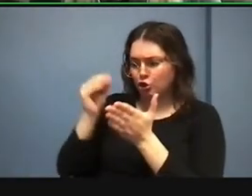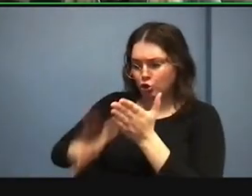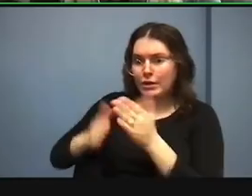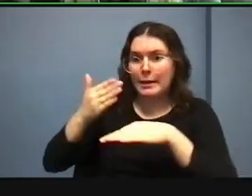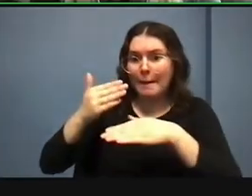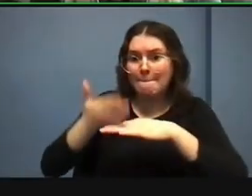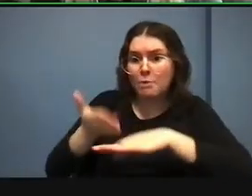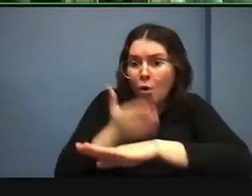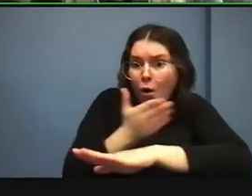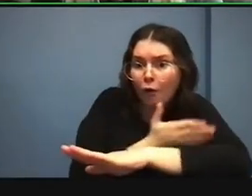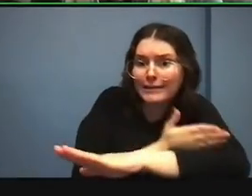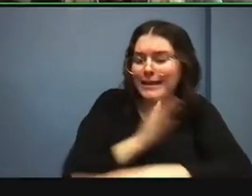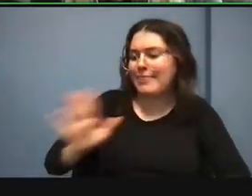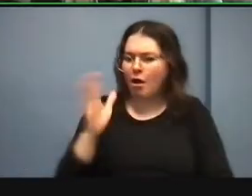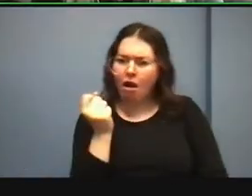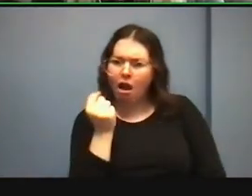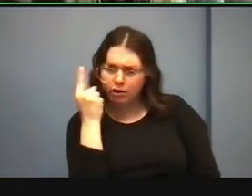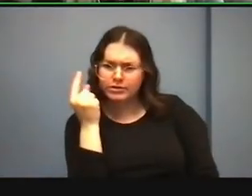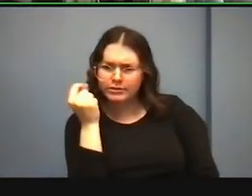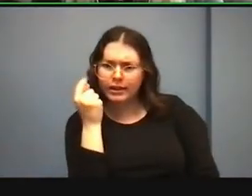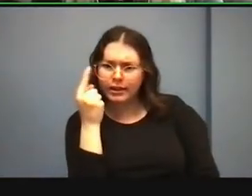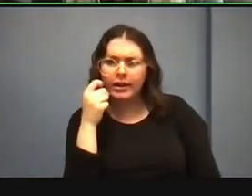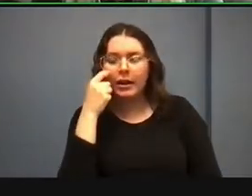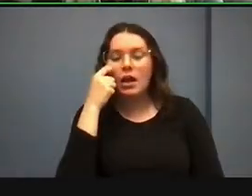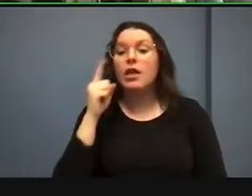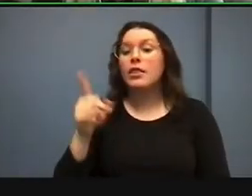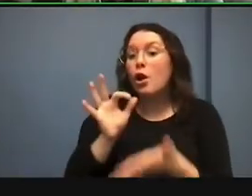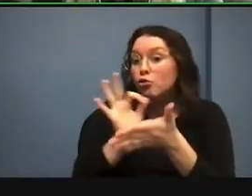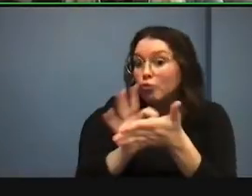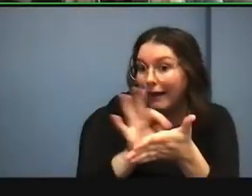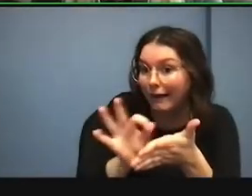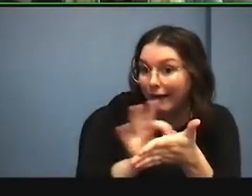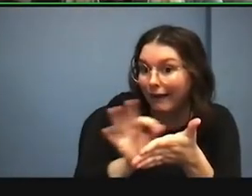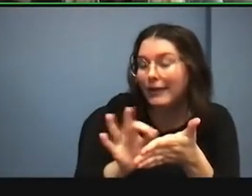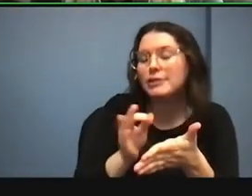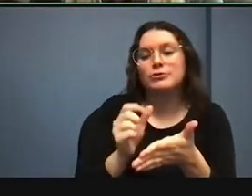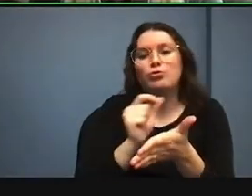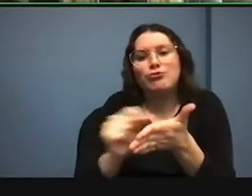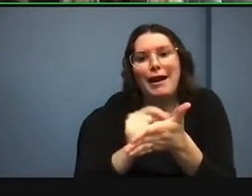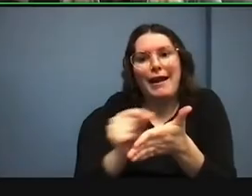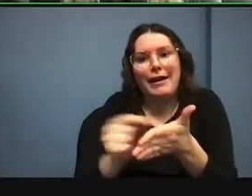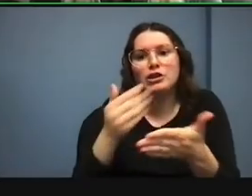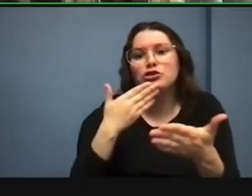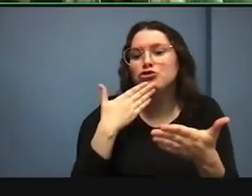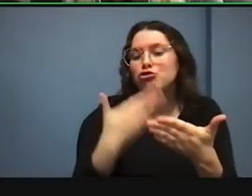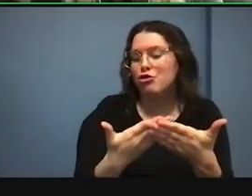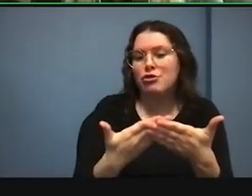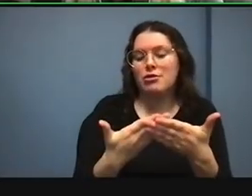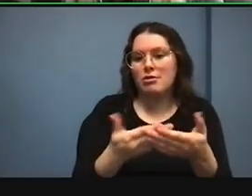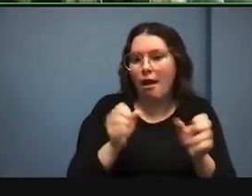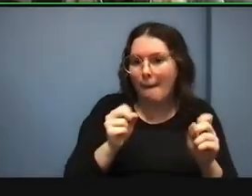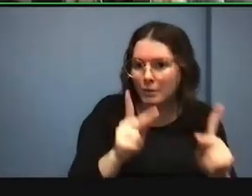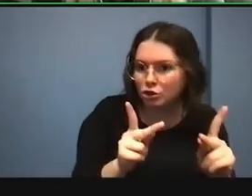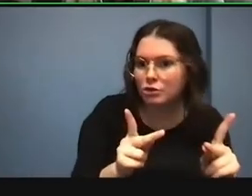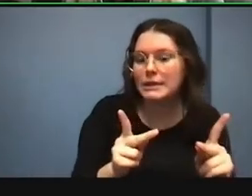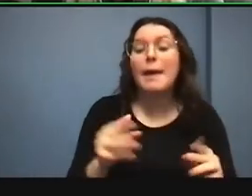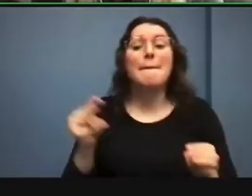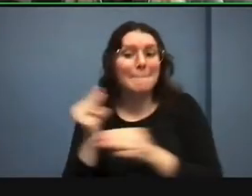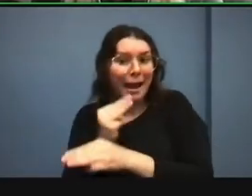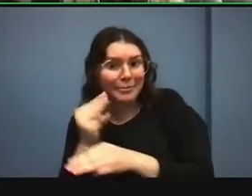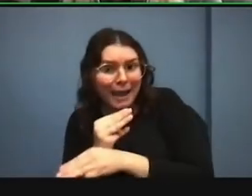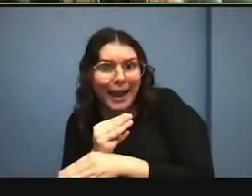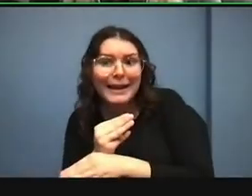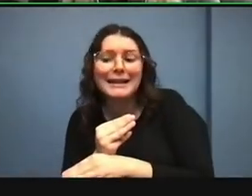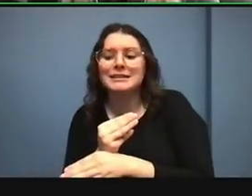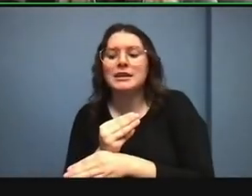in understanding. Writing is a great opportunity, and mathematics. Those are really good goals where we